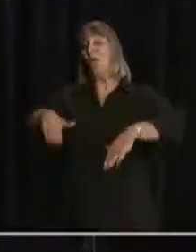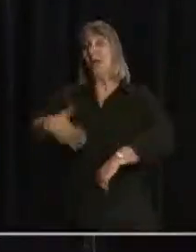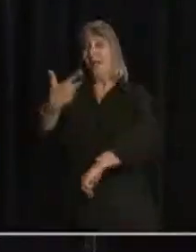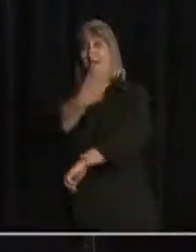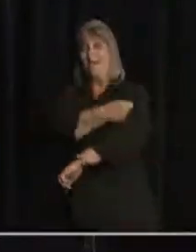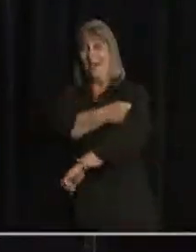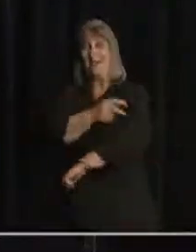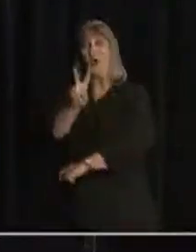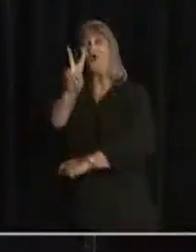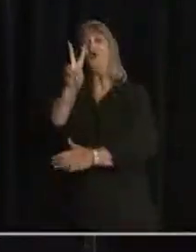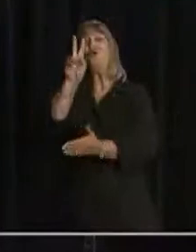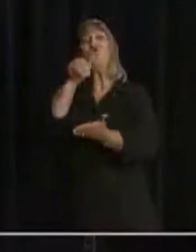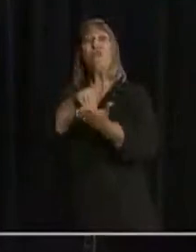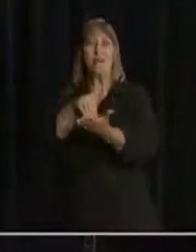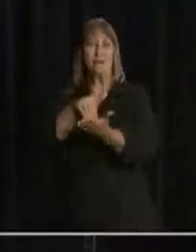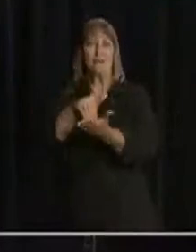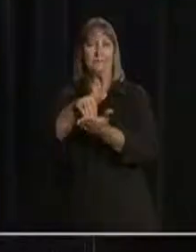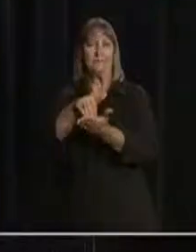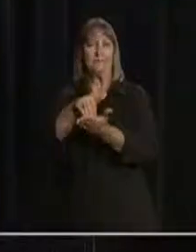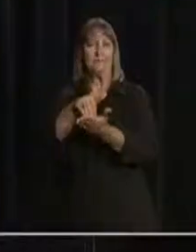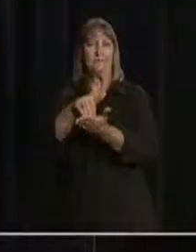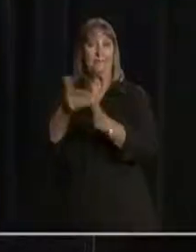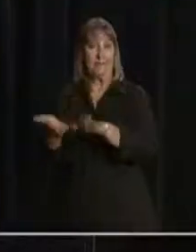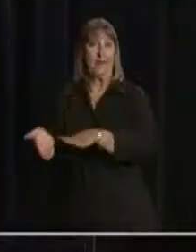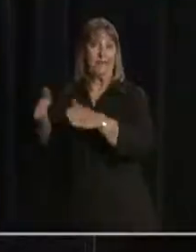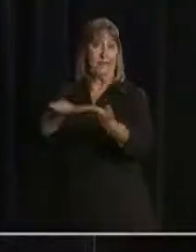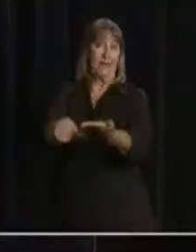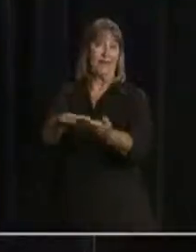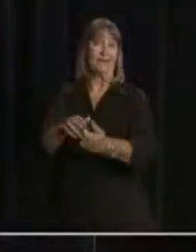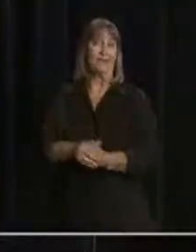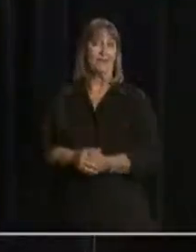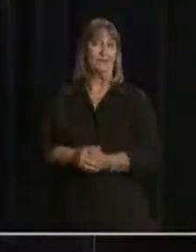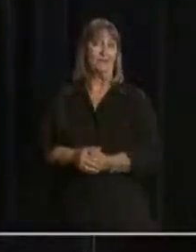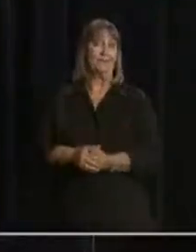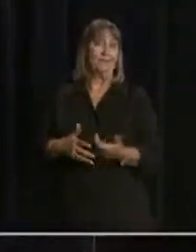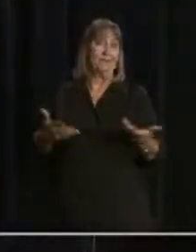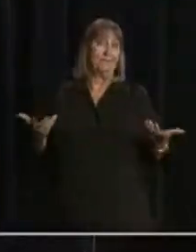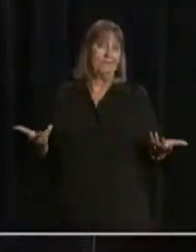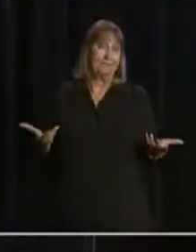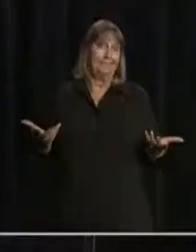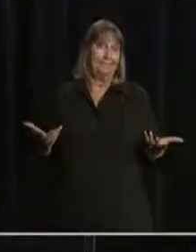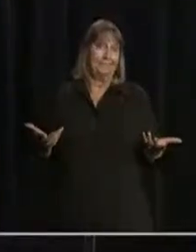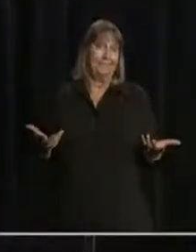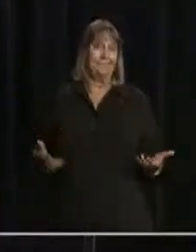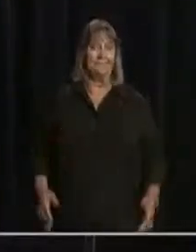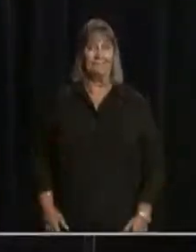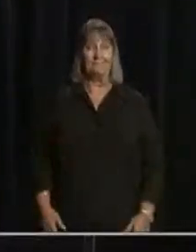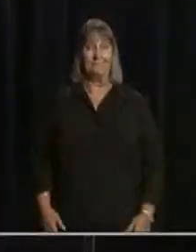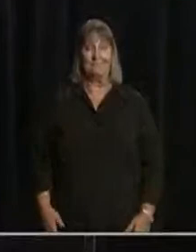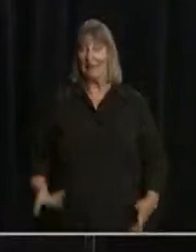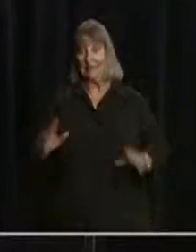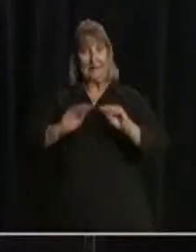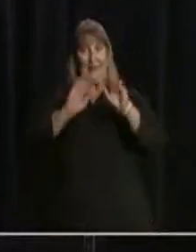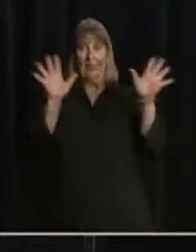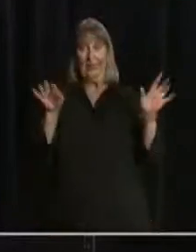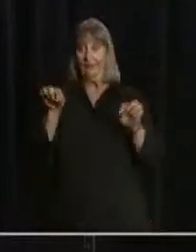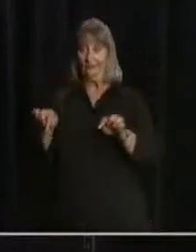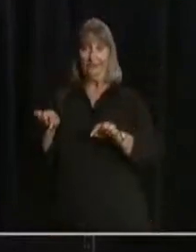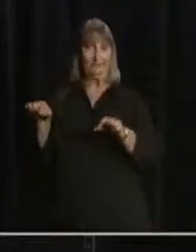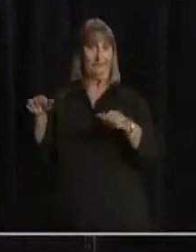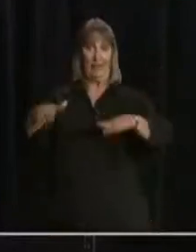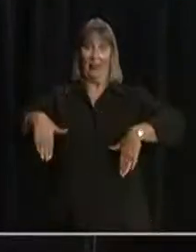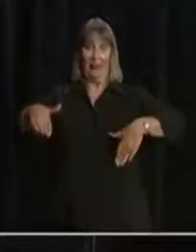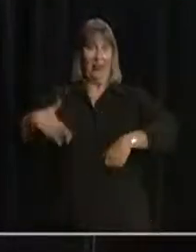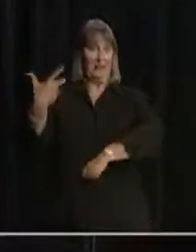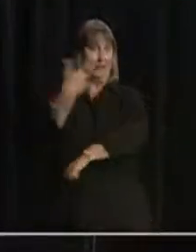So it's binary. You're either vaccinated or you catch COVID. I mean, so this is why we've been talking about this, about the importance of being fully